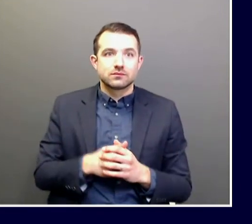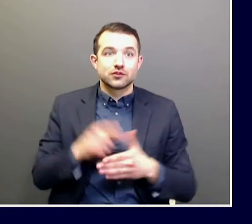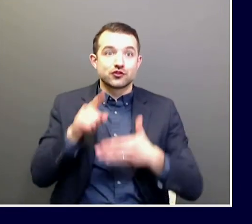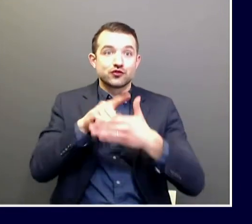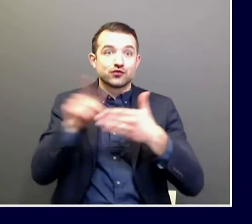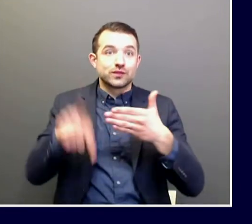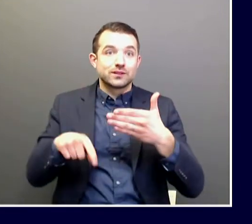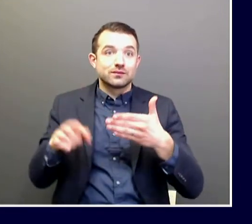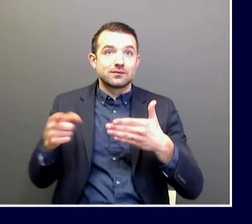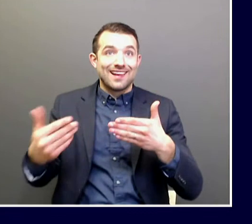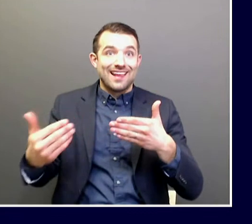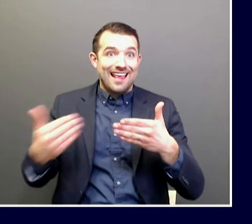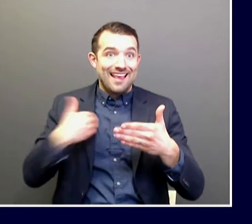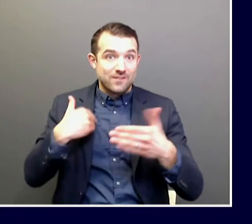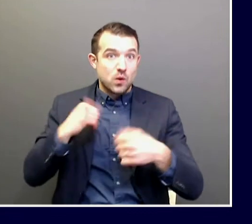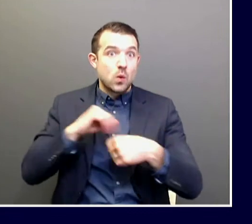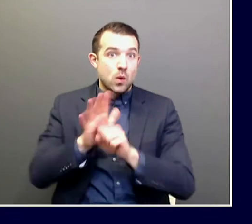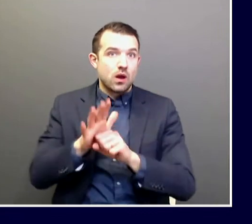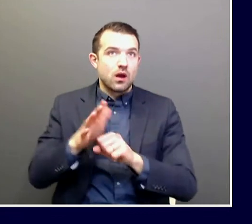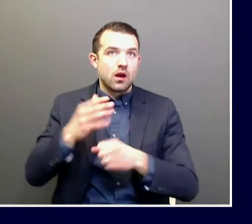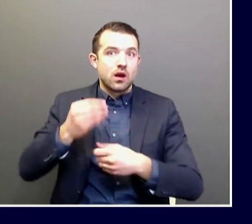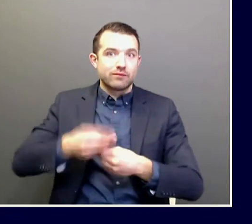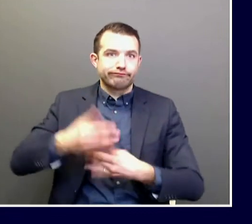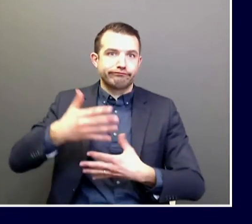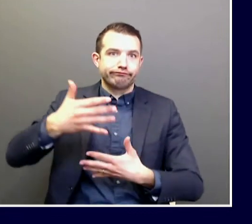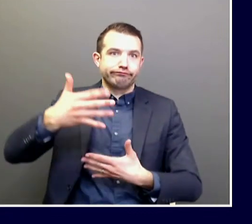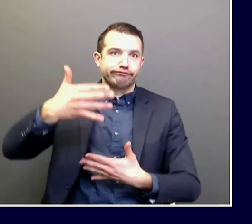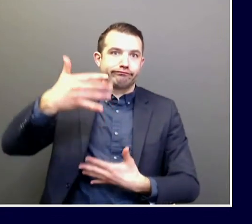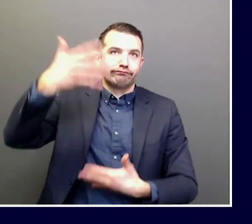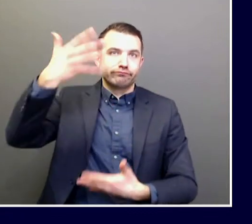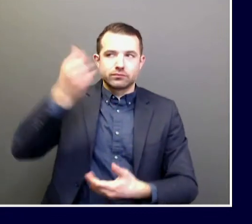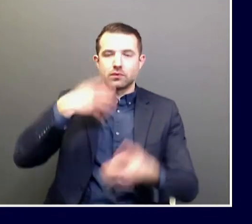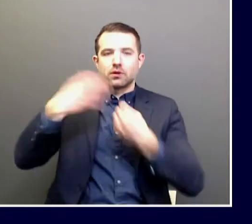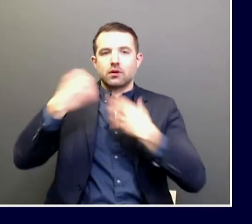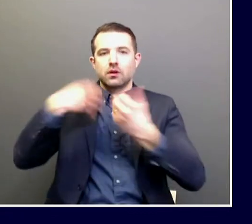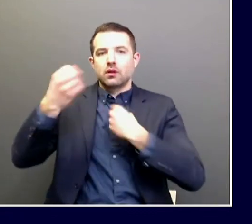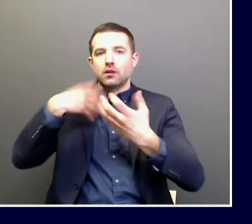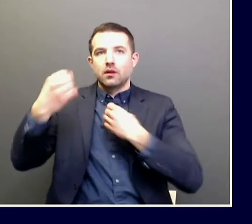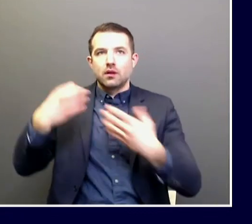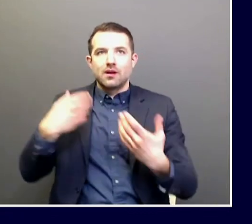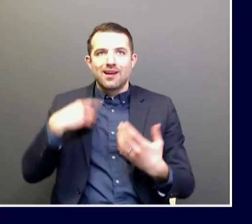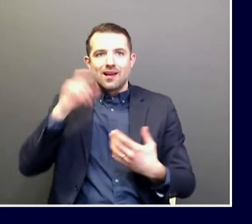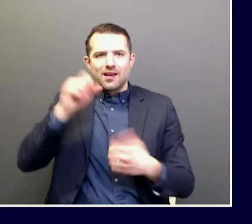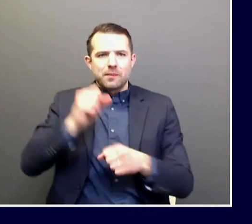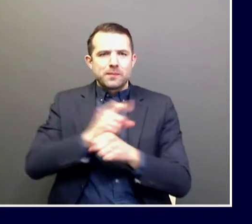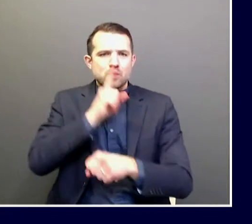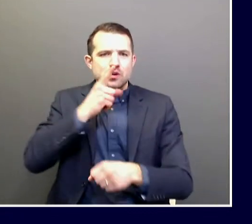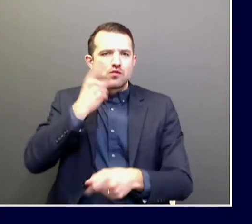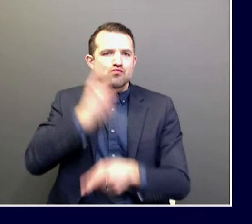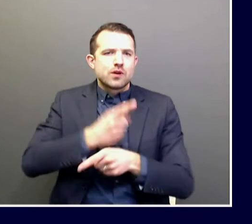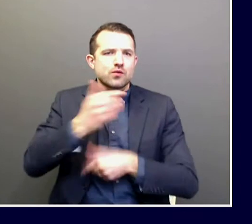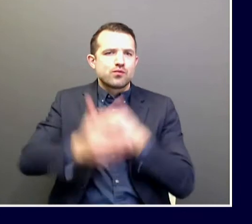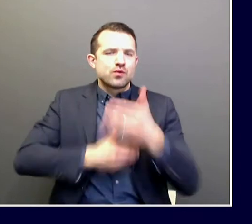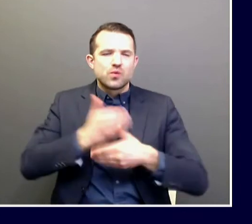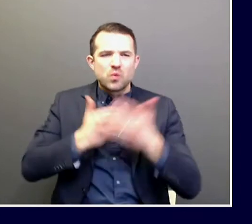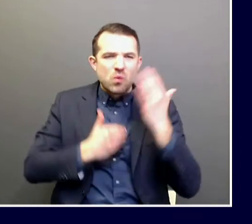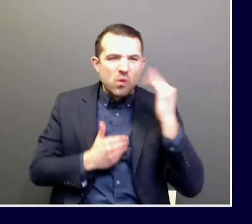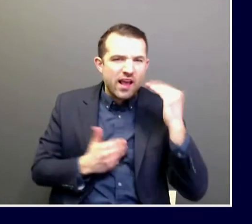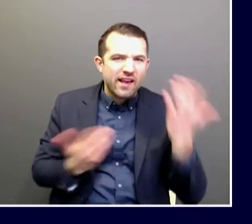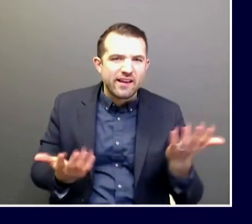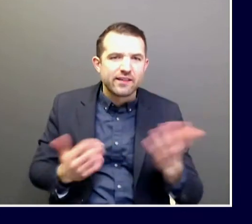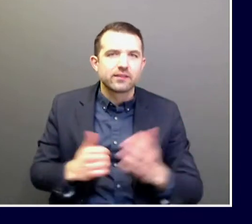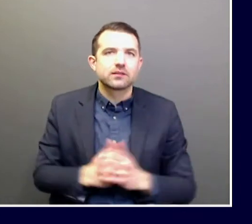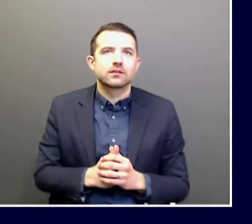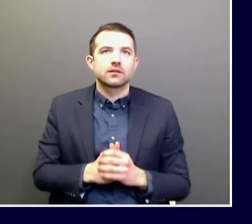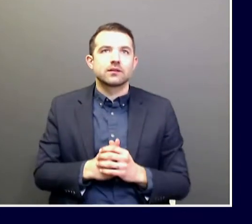us that we have to process. Why do we have this? Well, the first thing is Maine is not alone. Other states do as